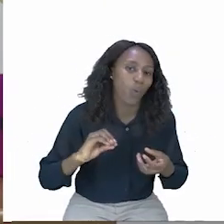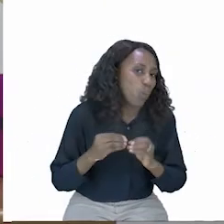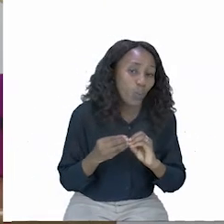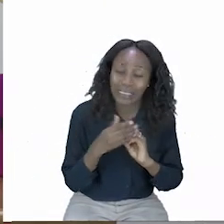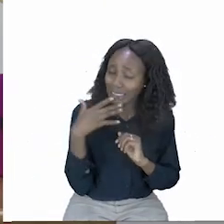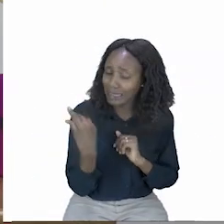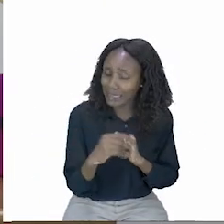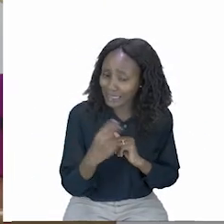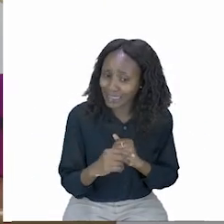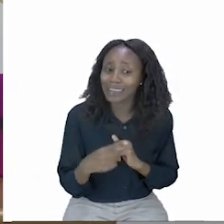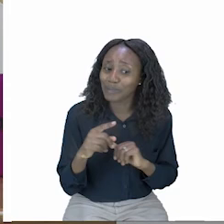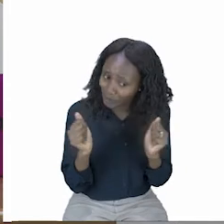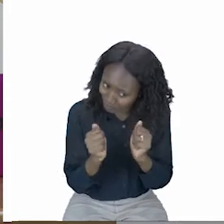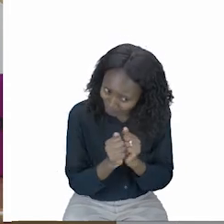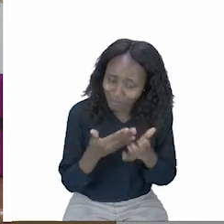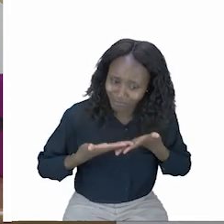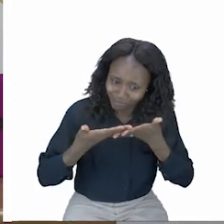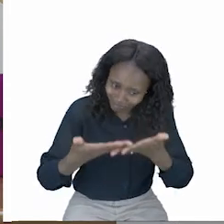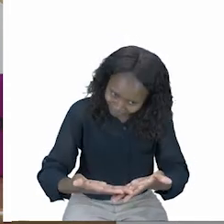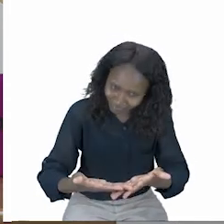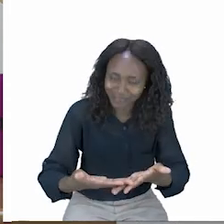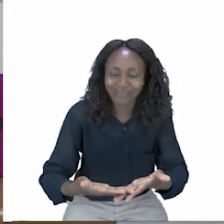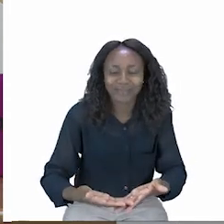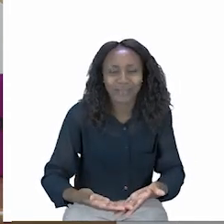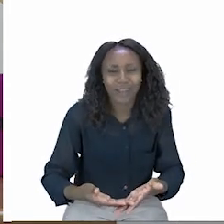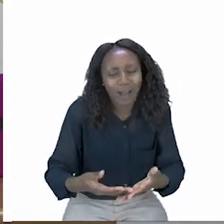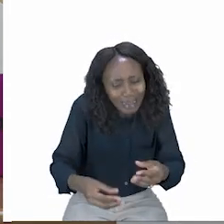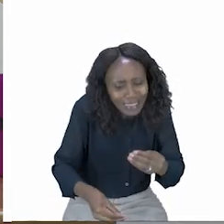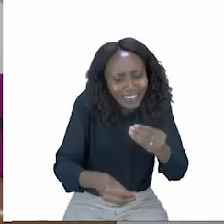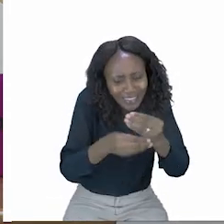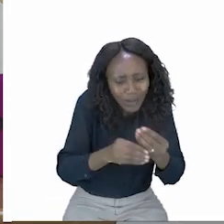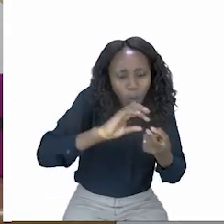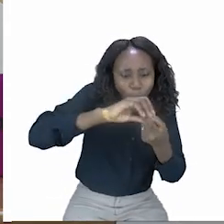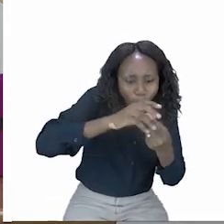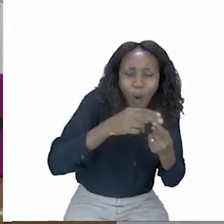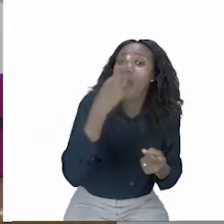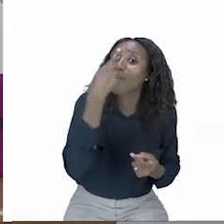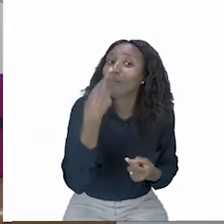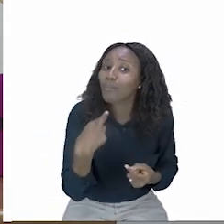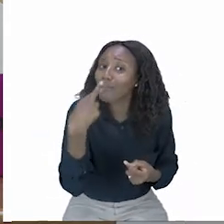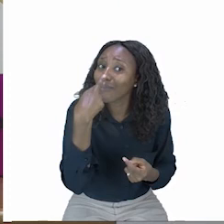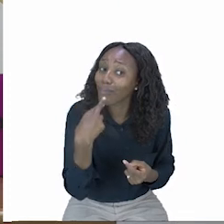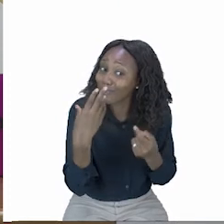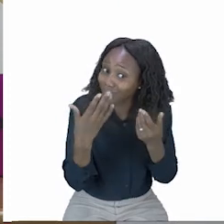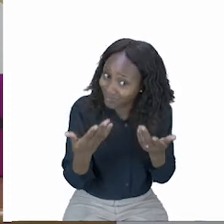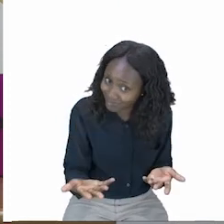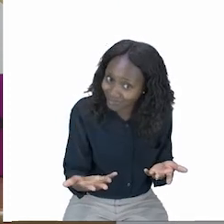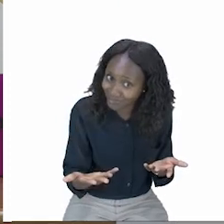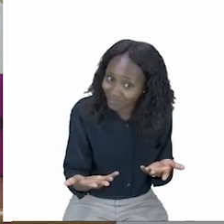do it together, which means I must now add another red counter. And now I